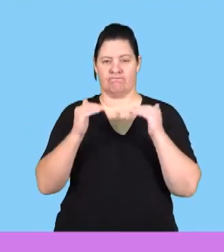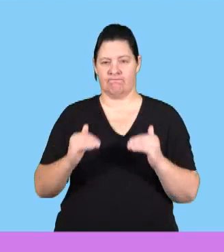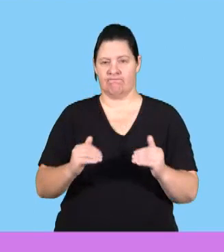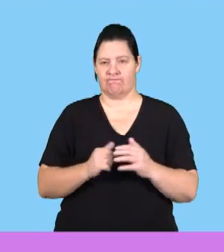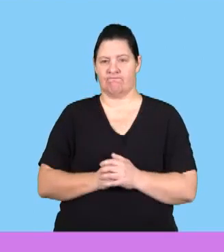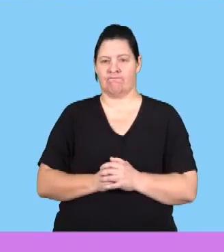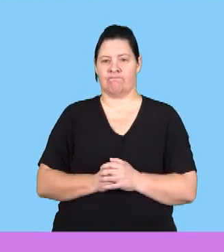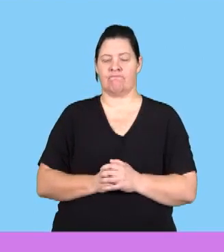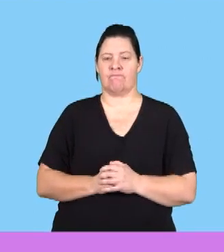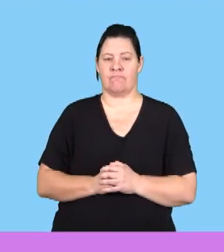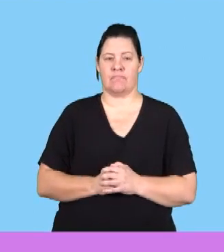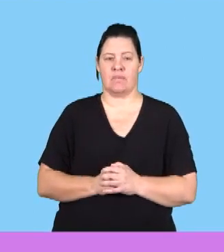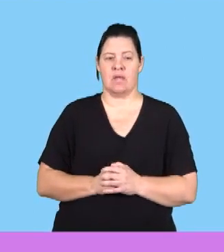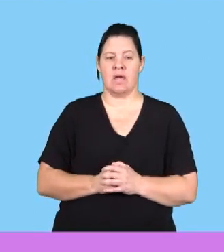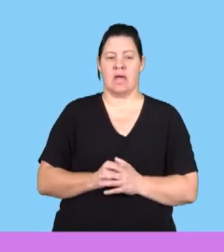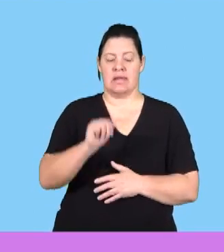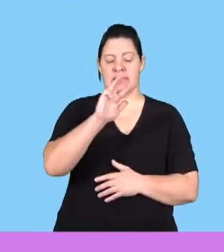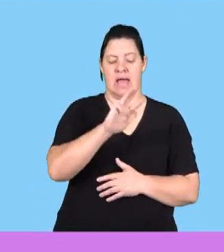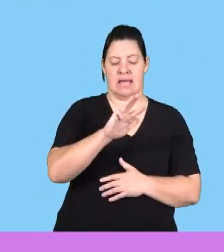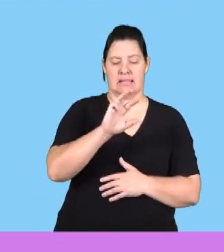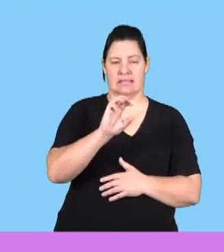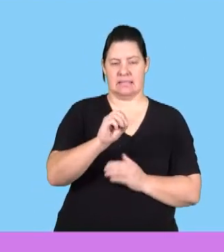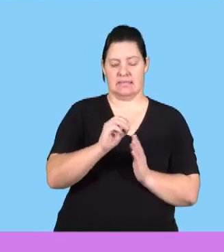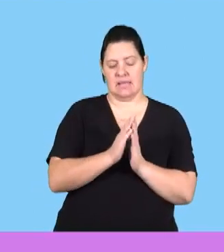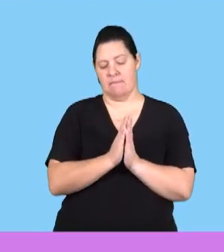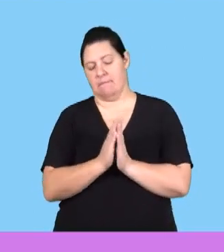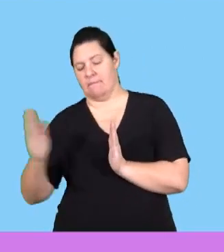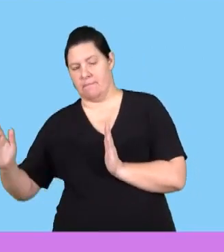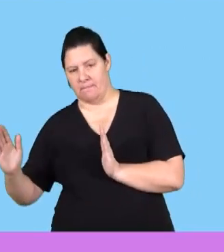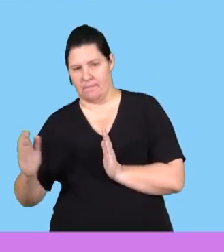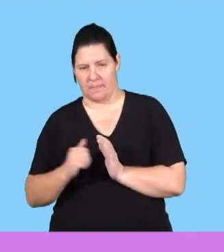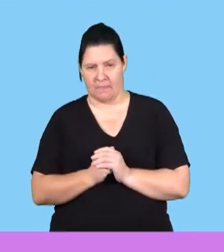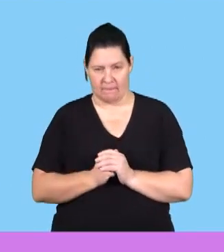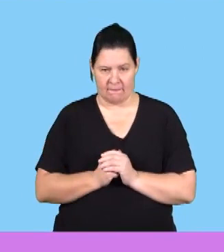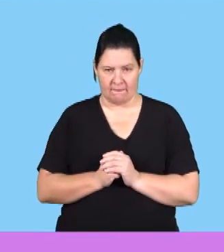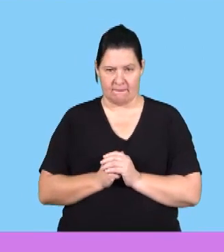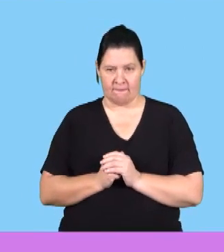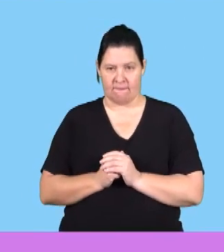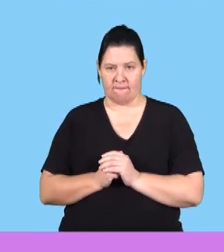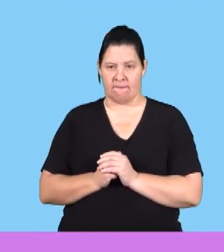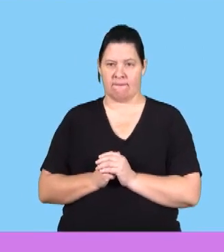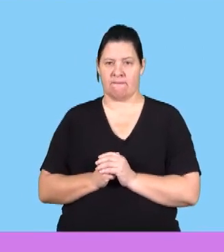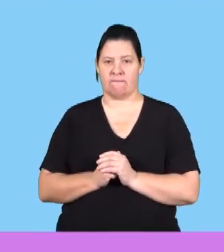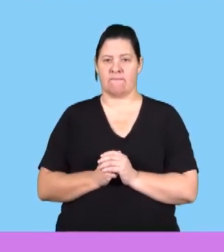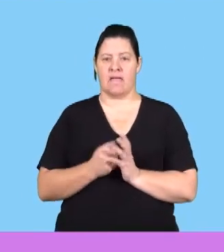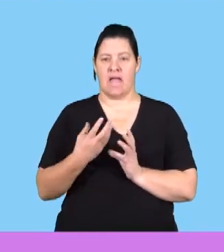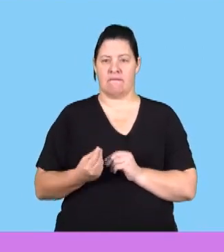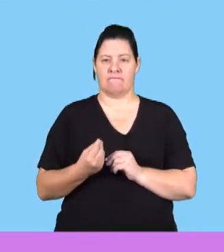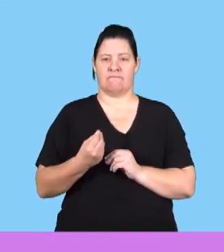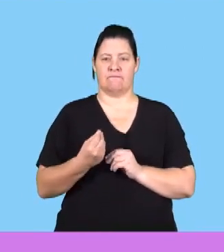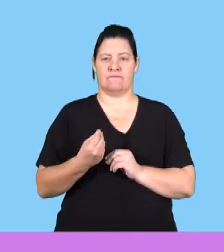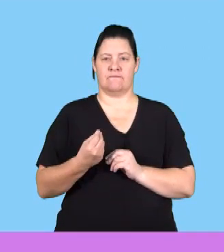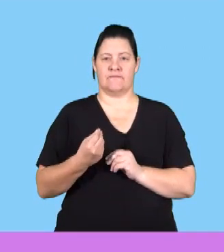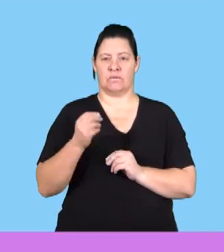that, so I'm not going to list anyone here. And then lastly, any weight be more than 90 and more than 90